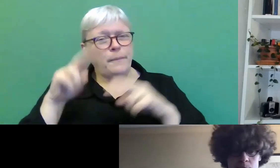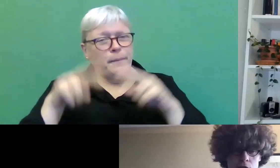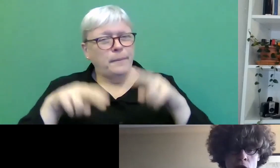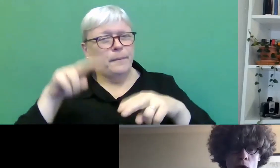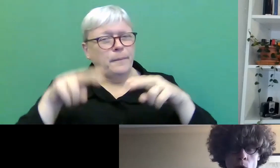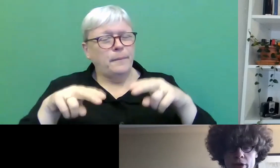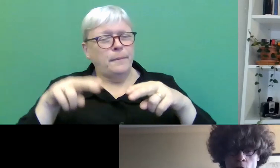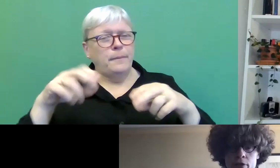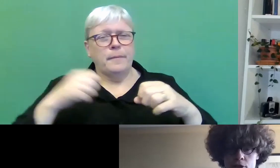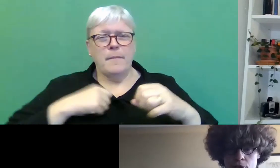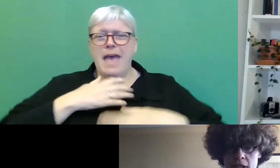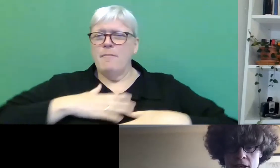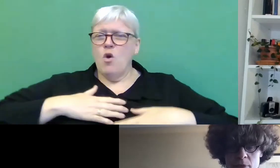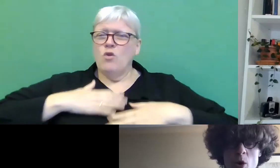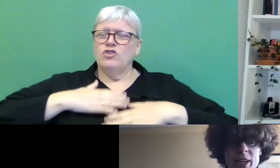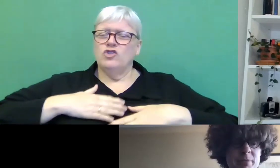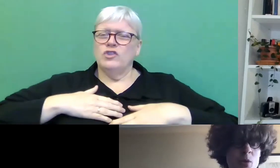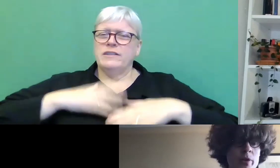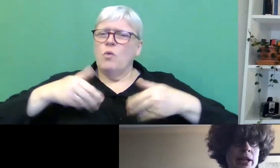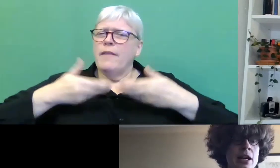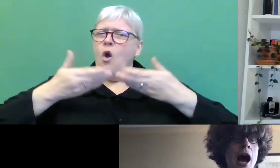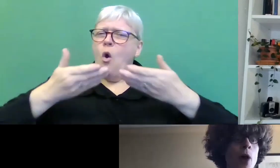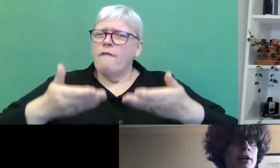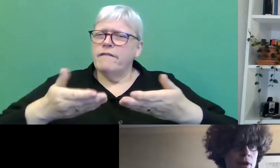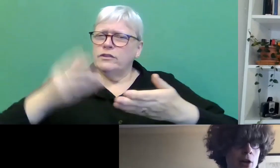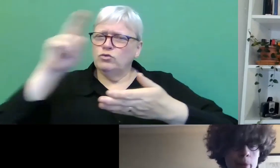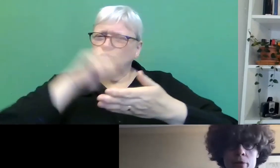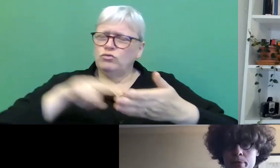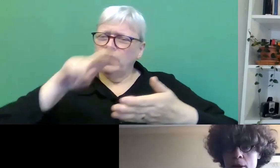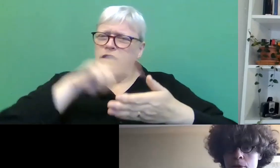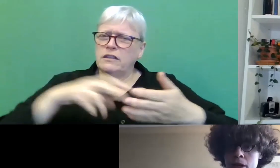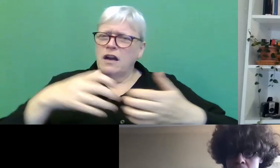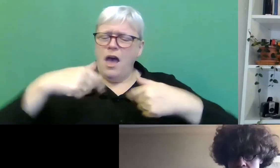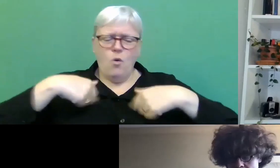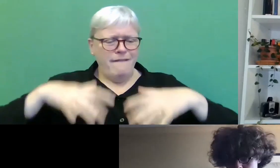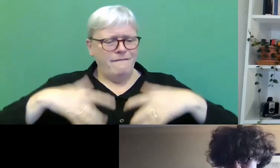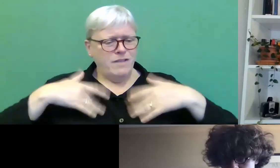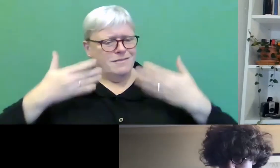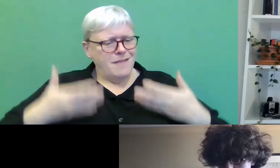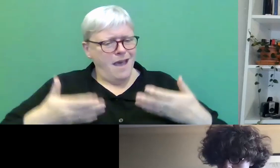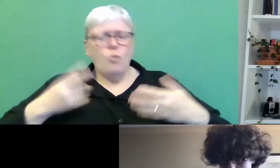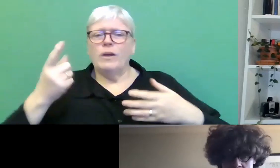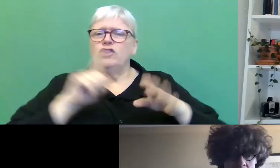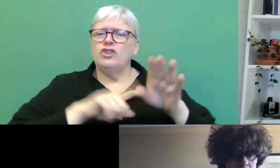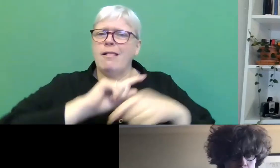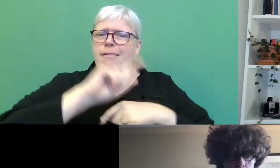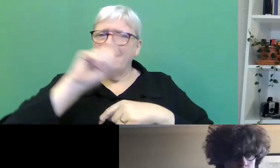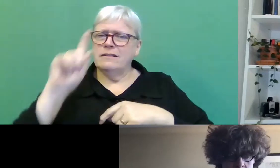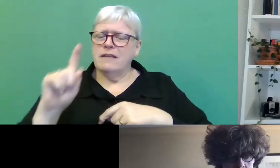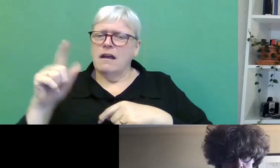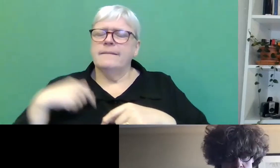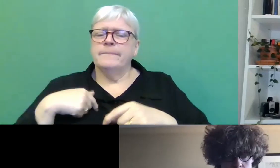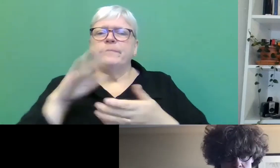in terms of what they offered to the reader and how I felt about them now. So it meant I had this